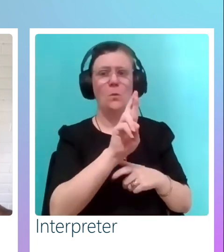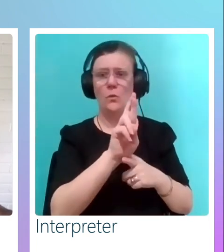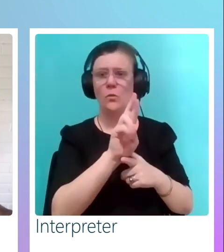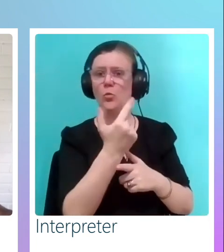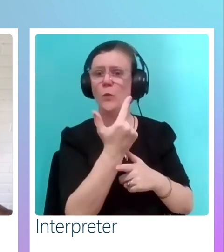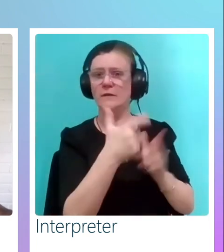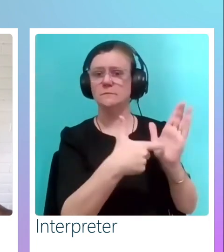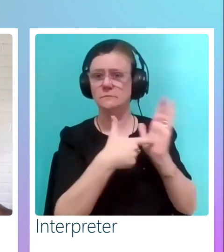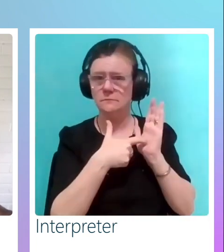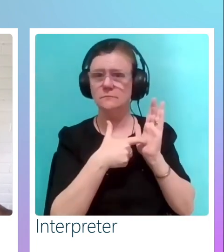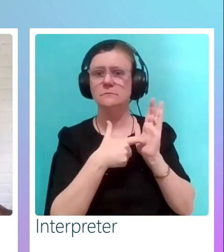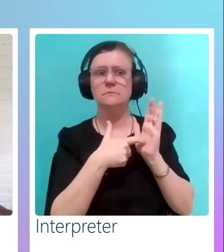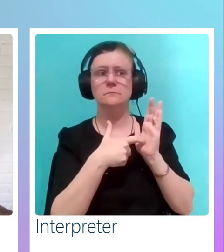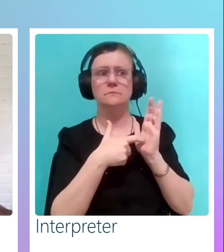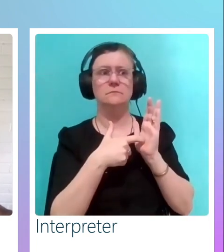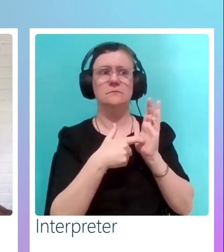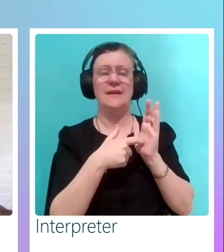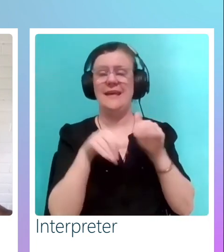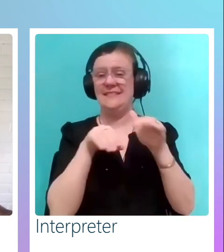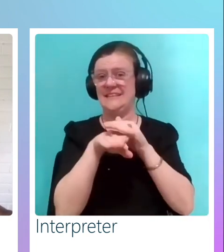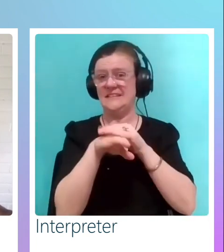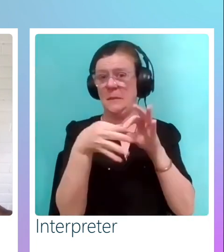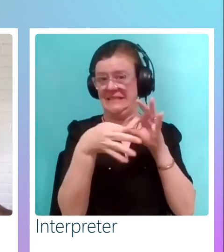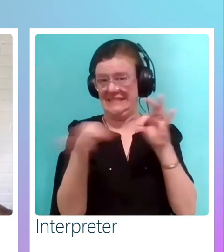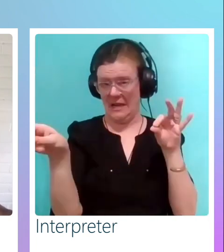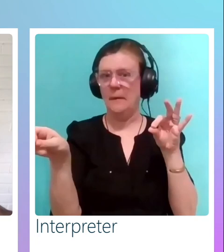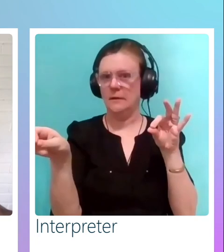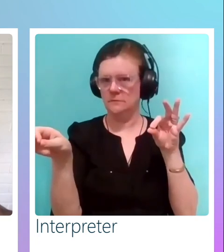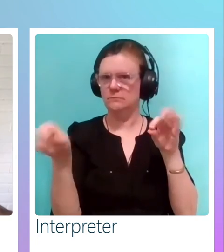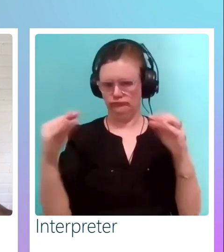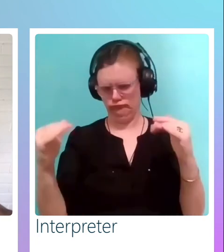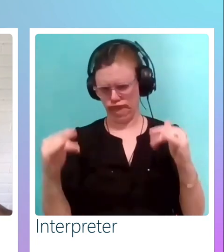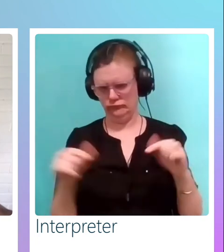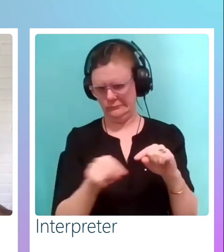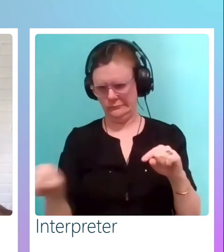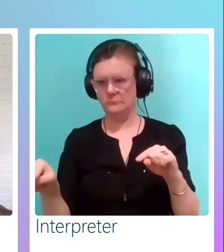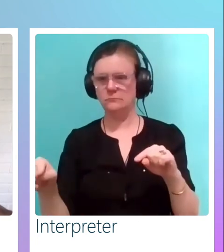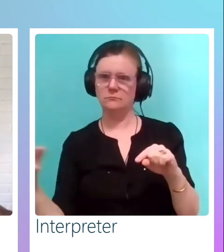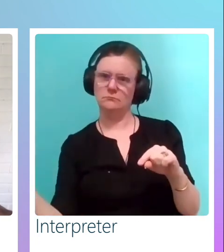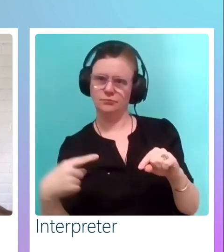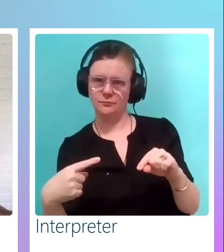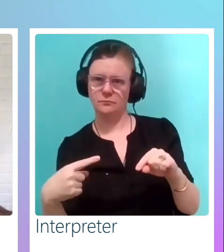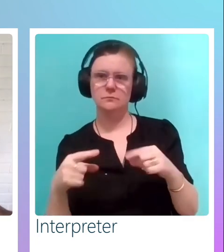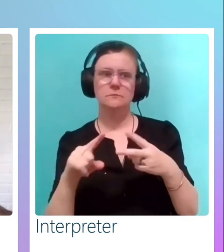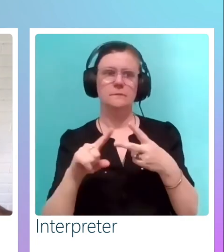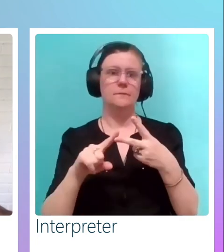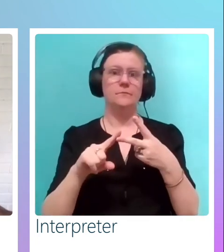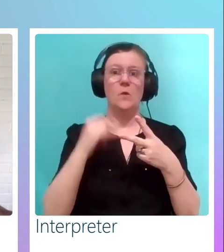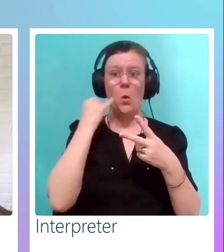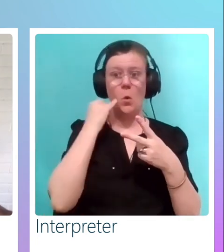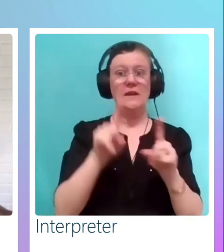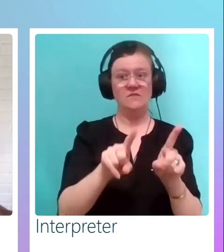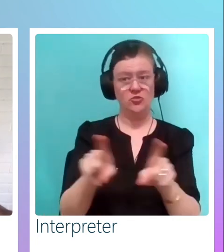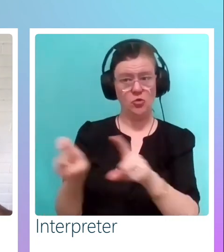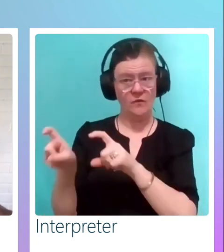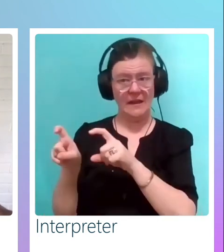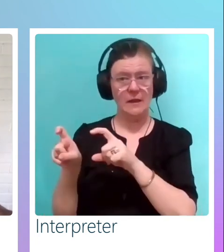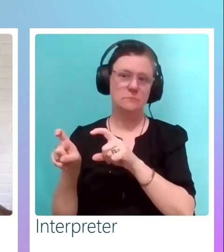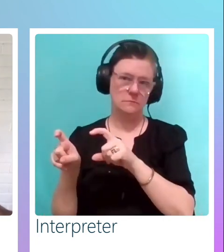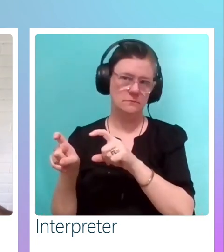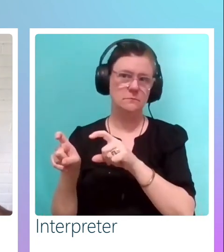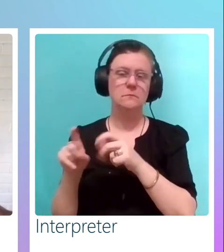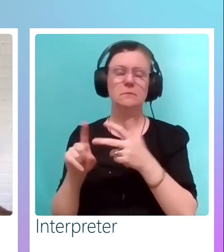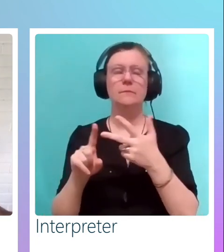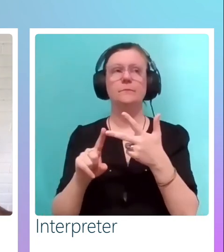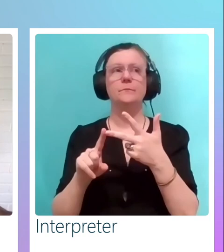accessibility statement is one way. Obviously, we recommend doing other things as well. We recommend people run surveys, things like that. But the main thing we